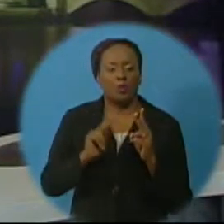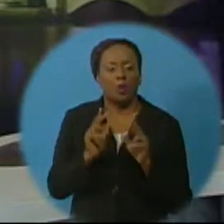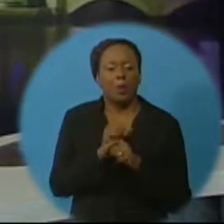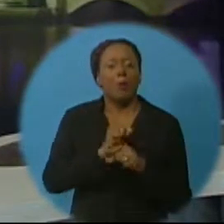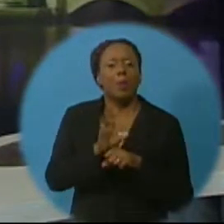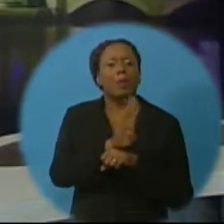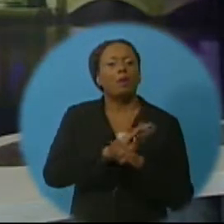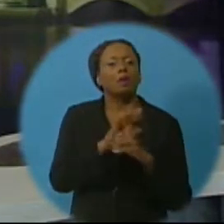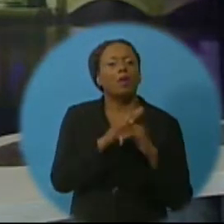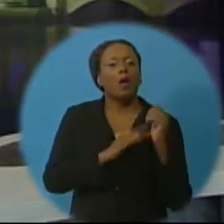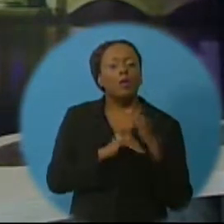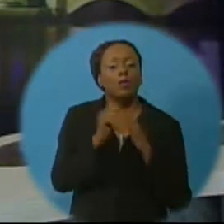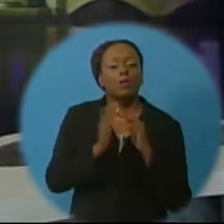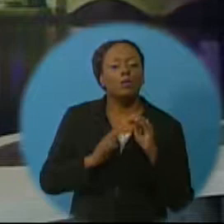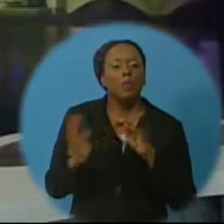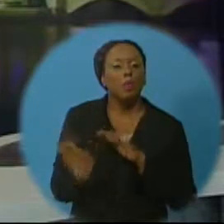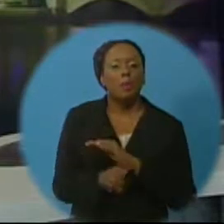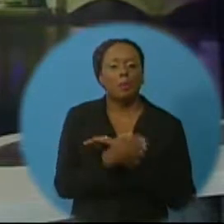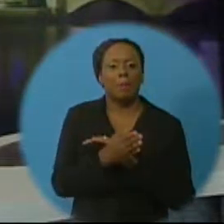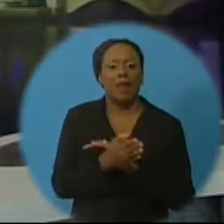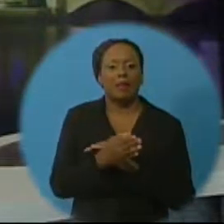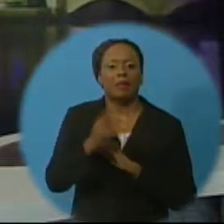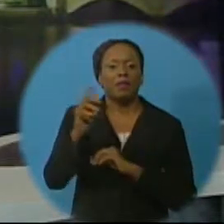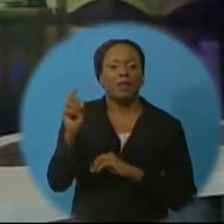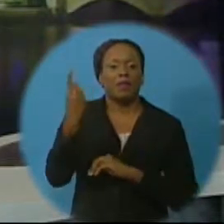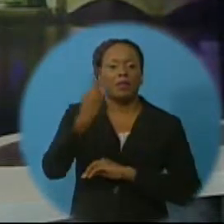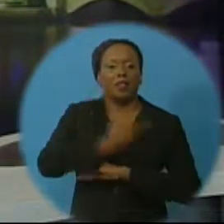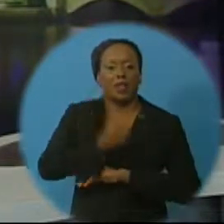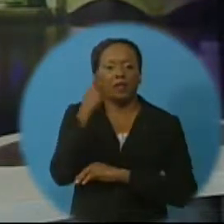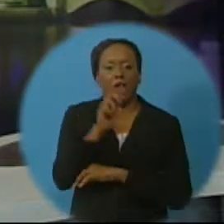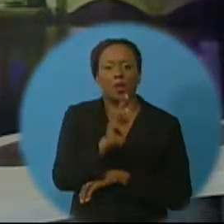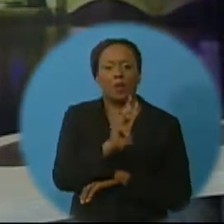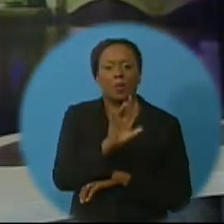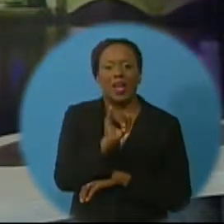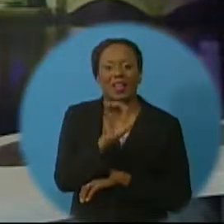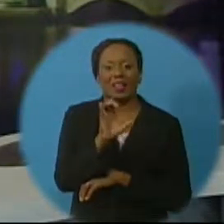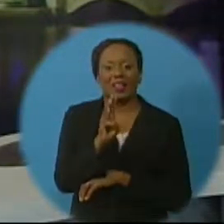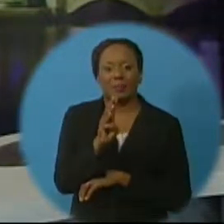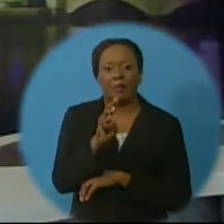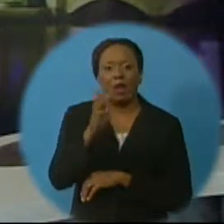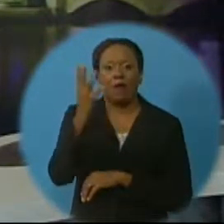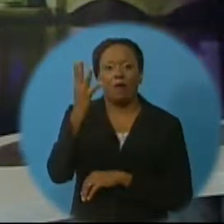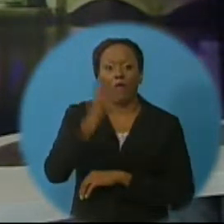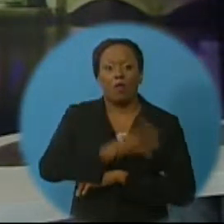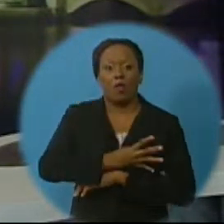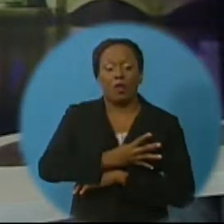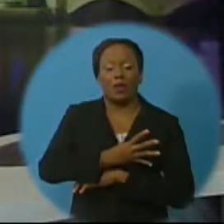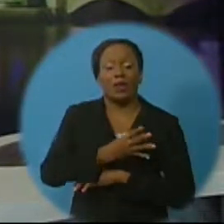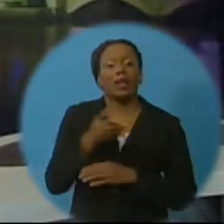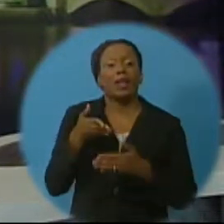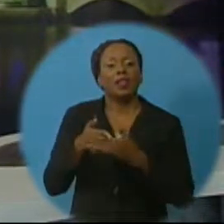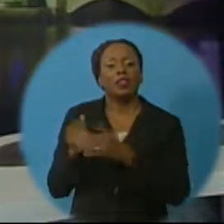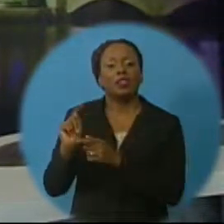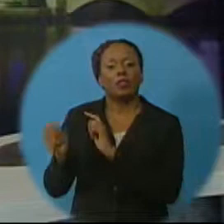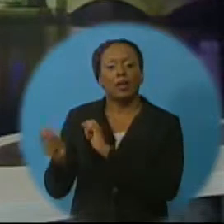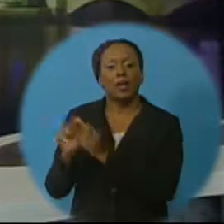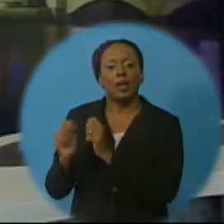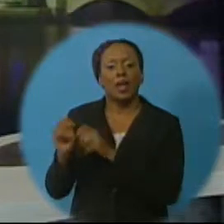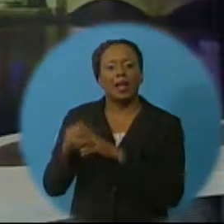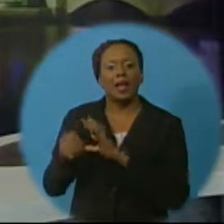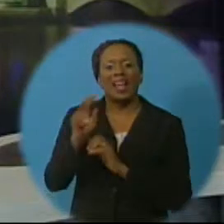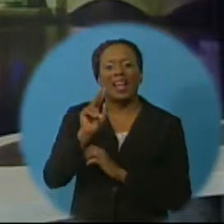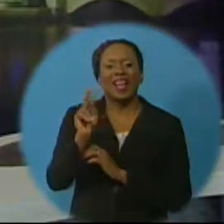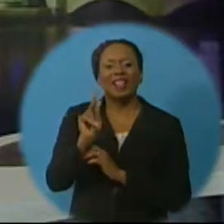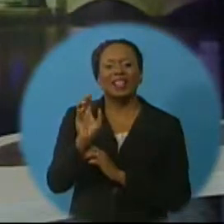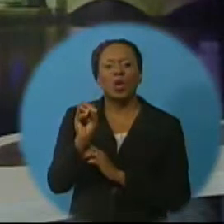comfortable position as they batted out day one of their WICB regional four-day game against Trinidad and Tobago at